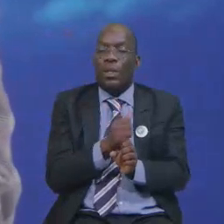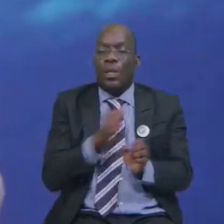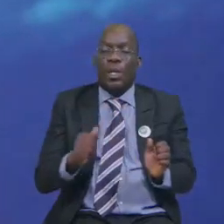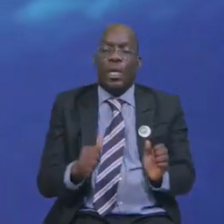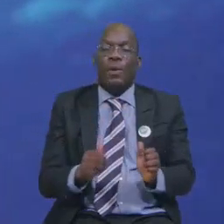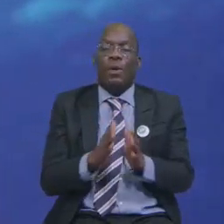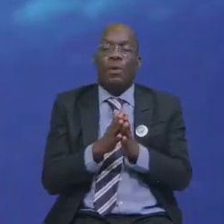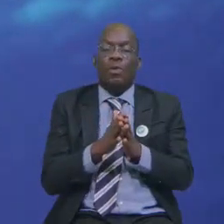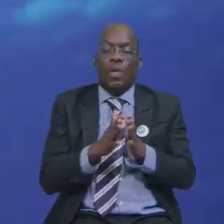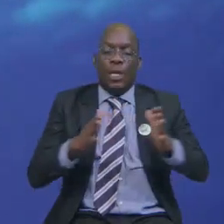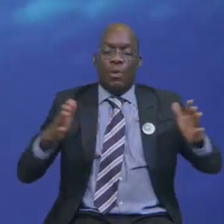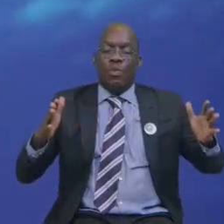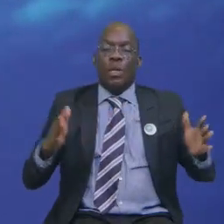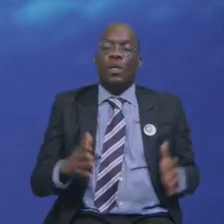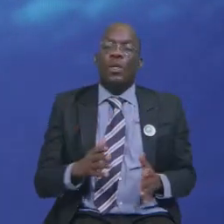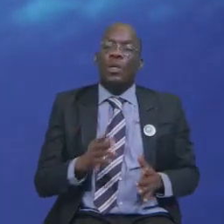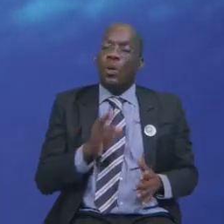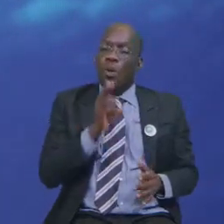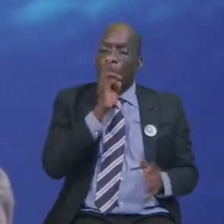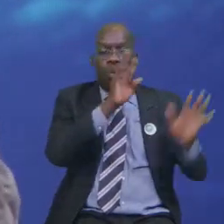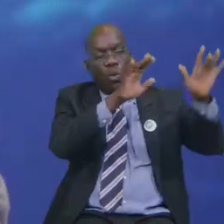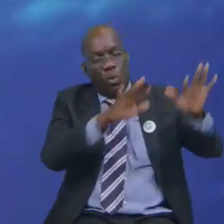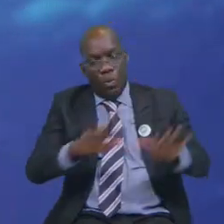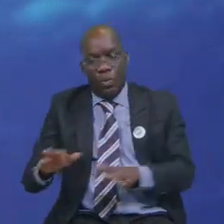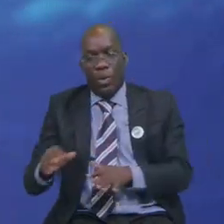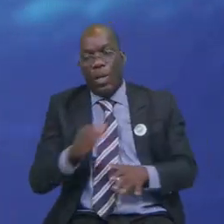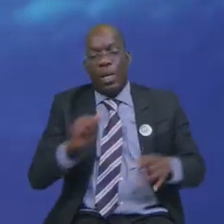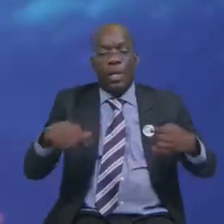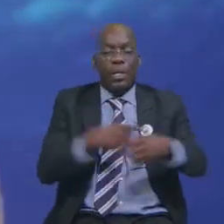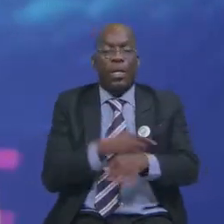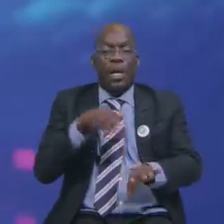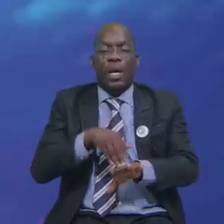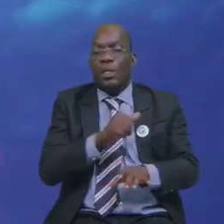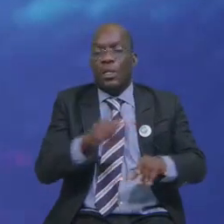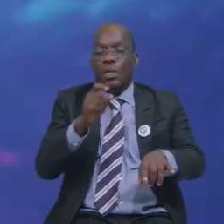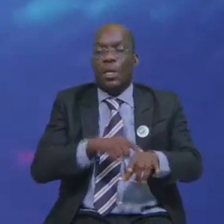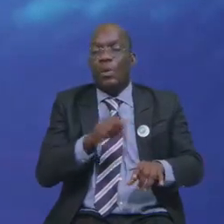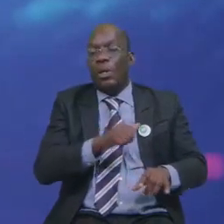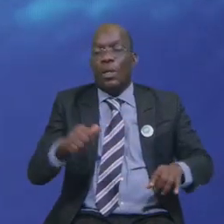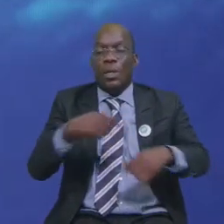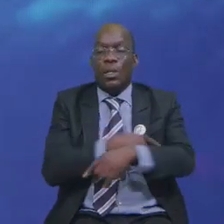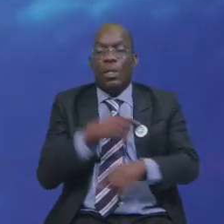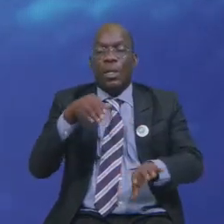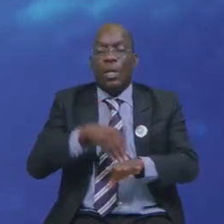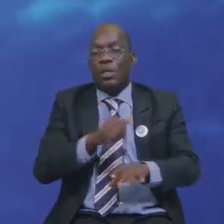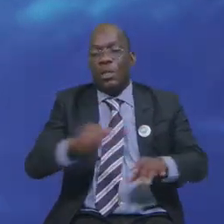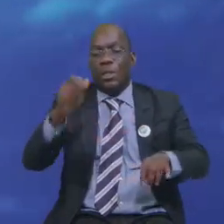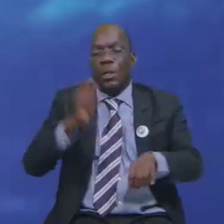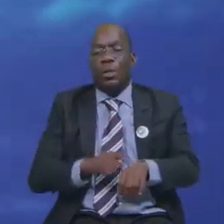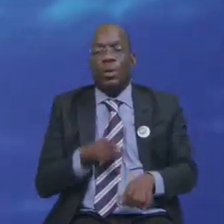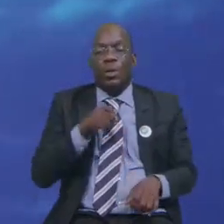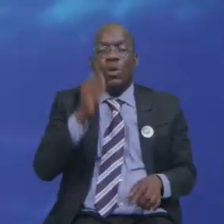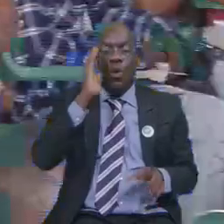mighty ocean, a day at a time, a day at a time, a day at a time, you will